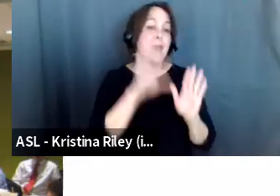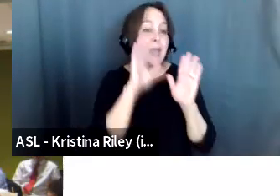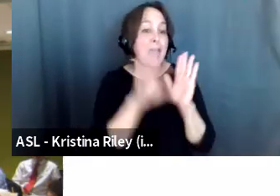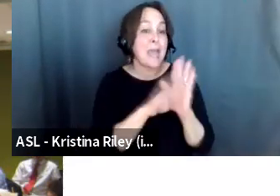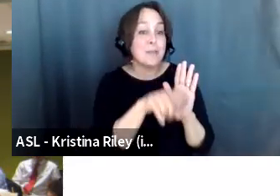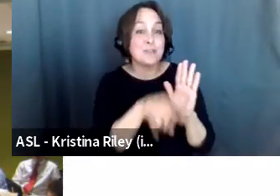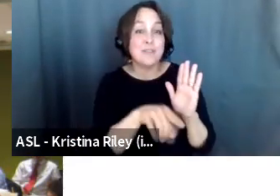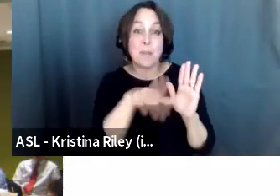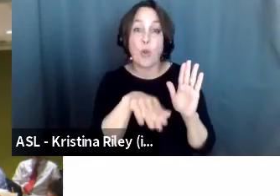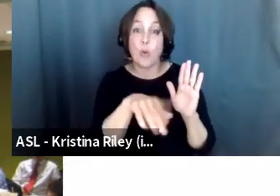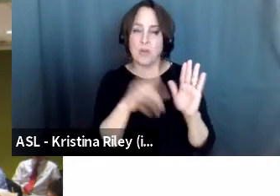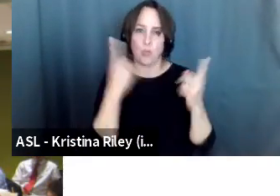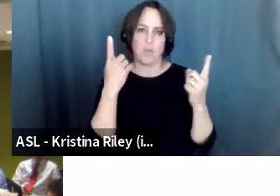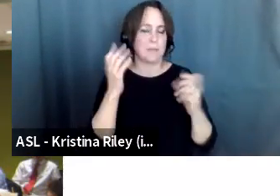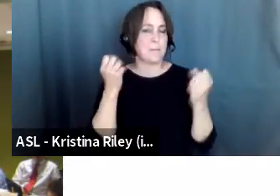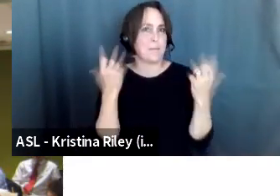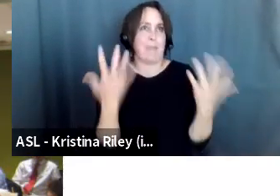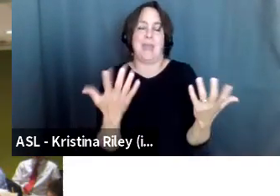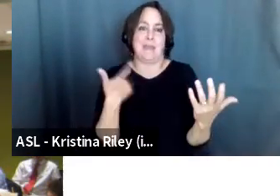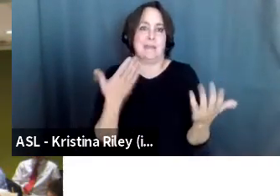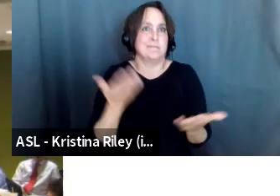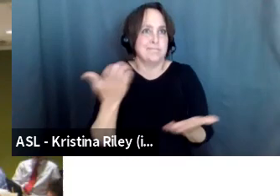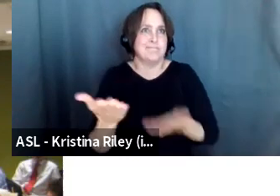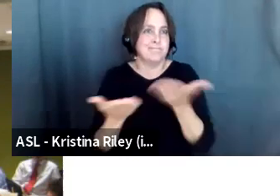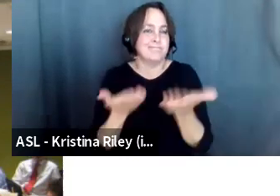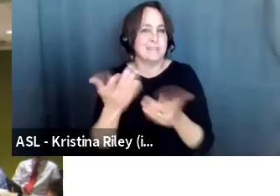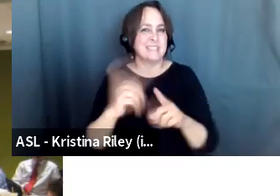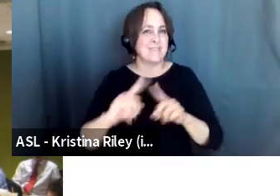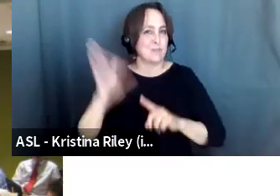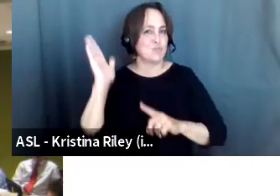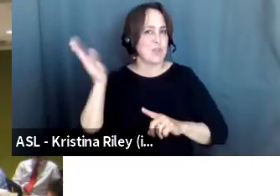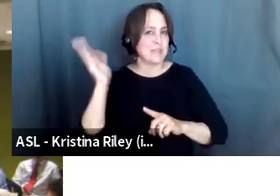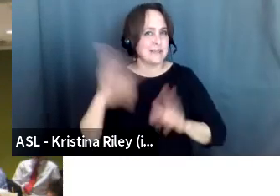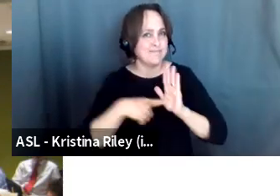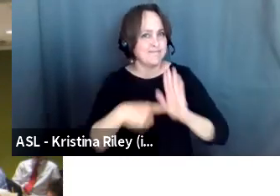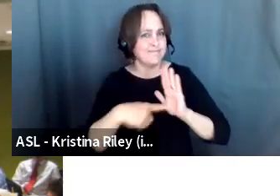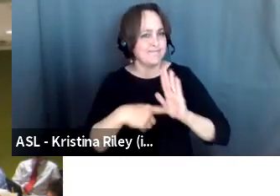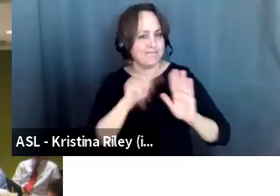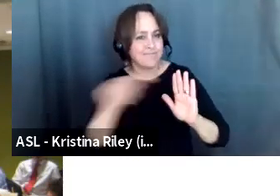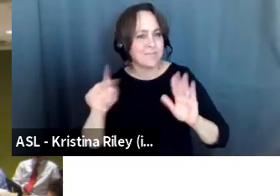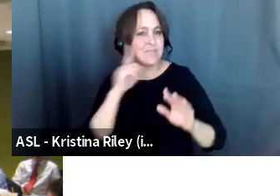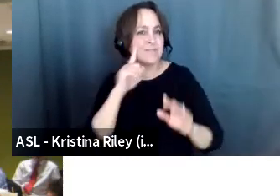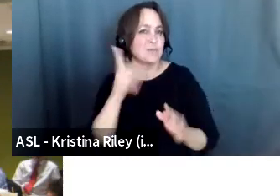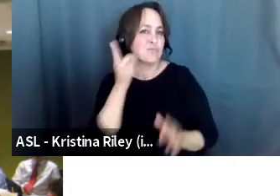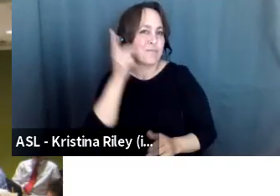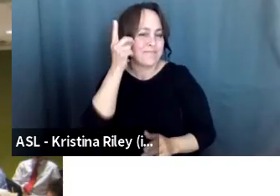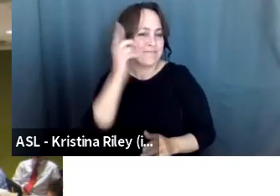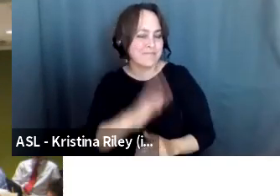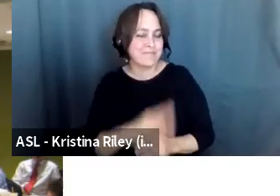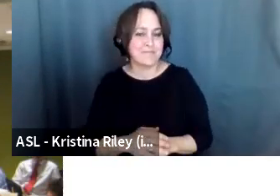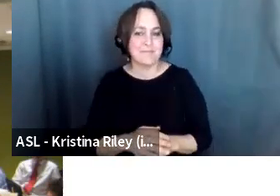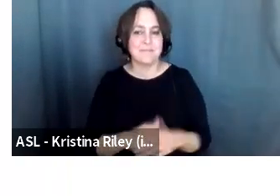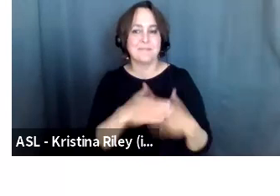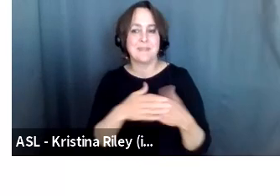did of various massings for the dormitory. Next slide, please.